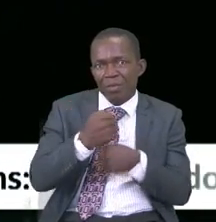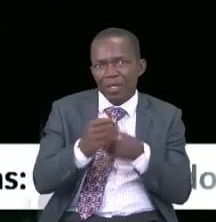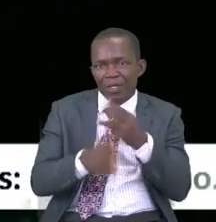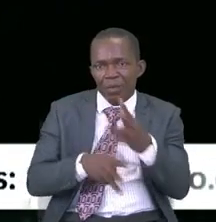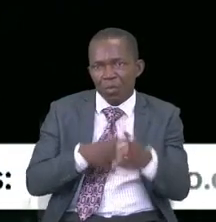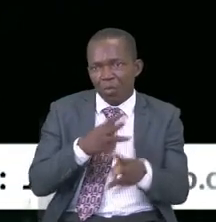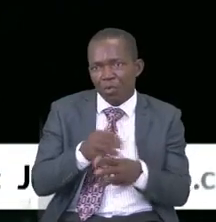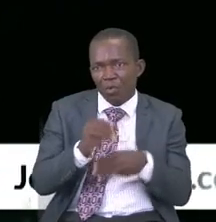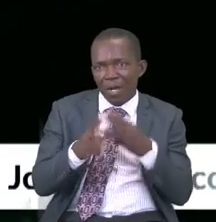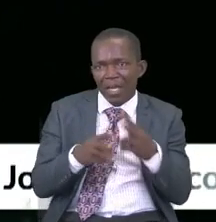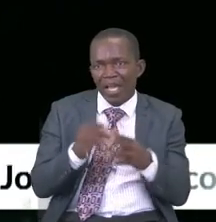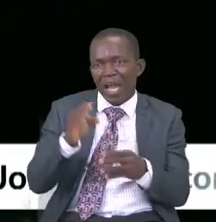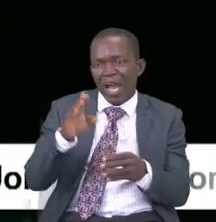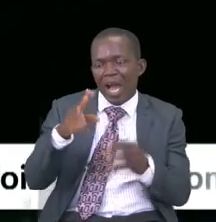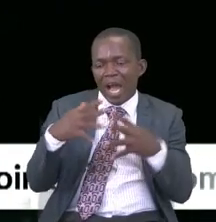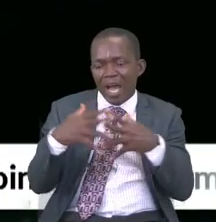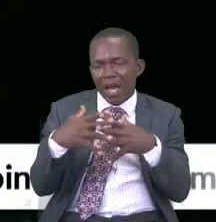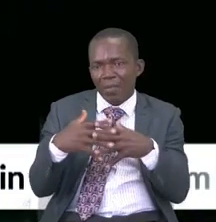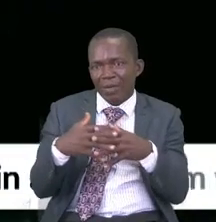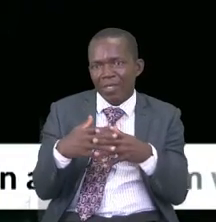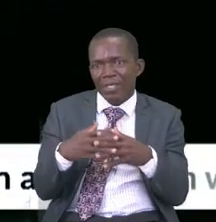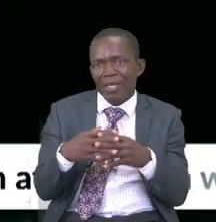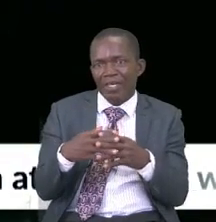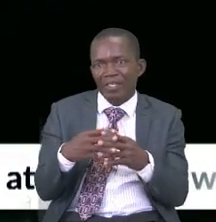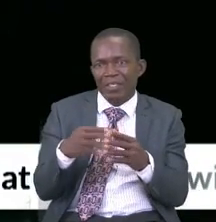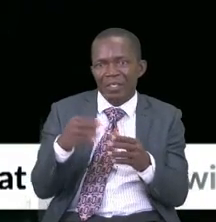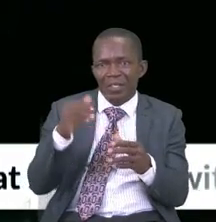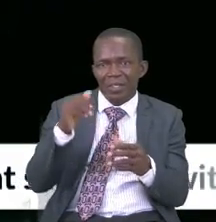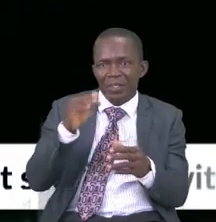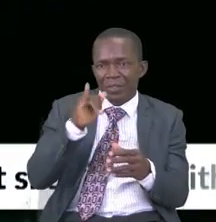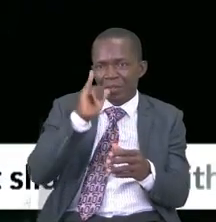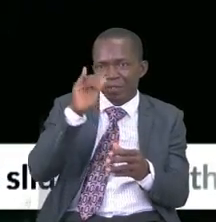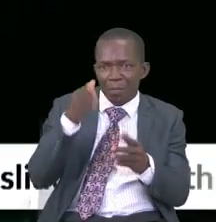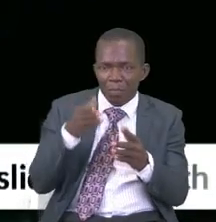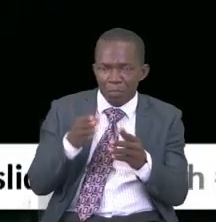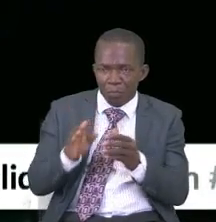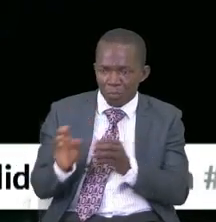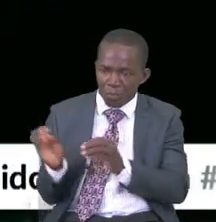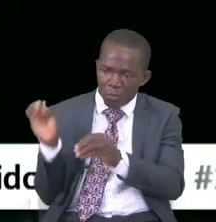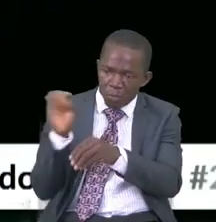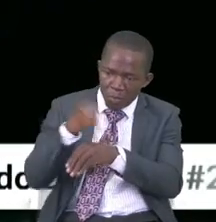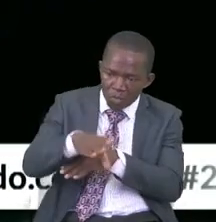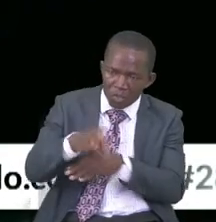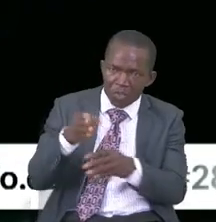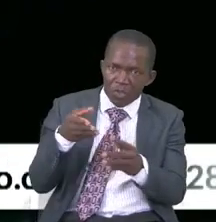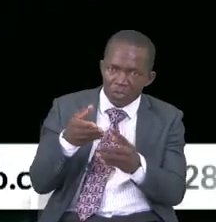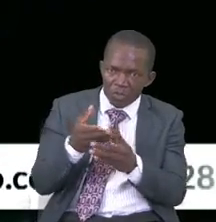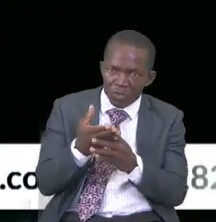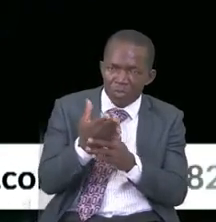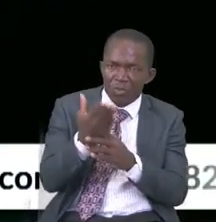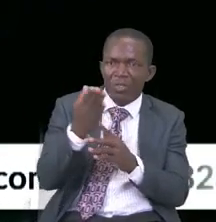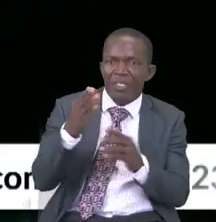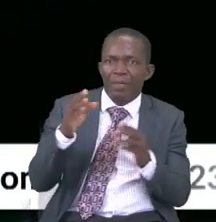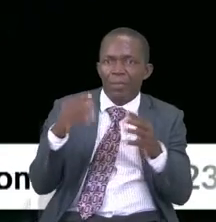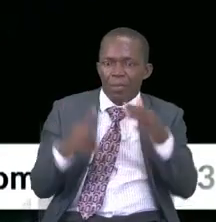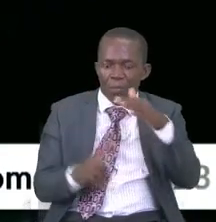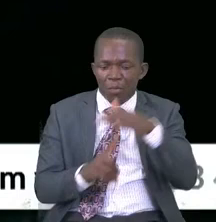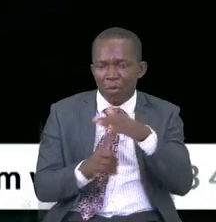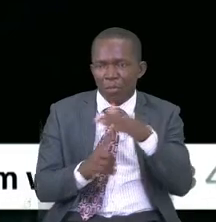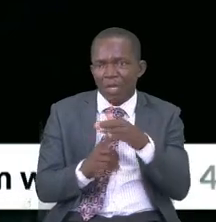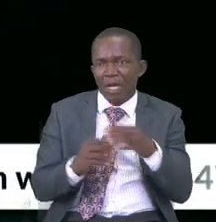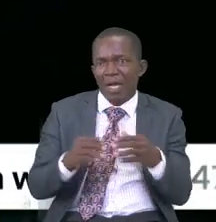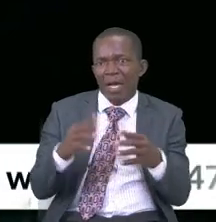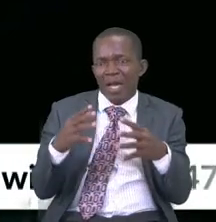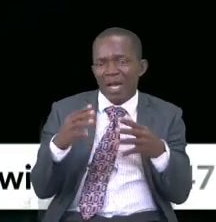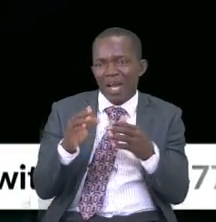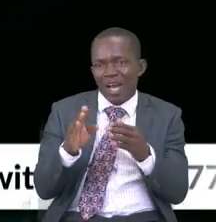to as Americanization, pushed through popular American products, such as soft